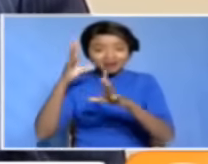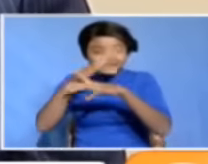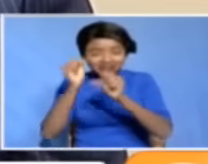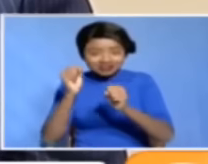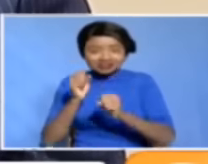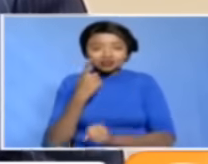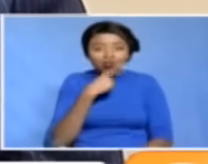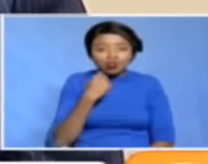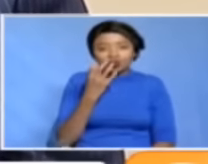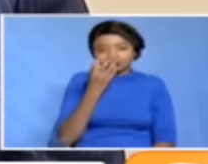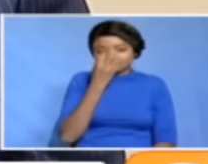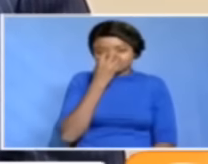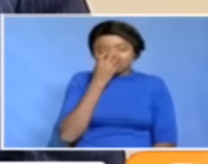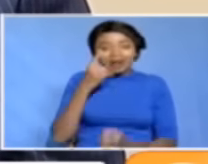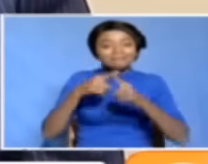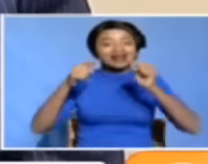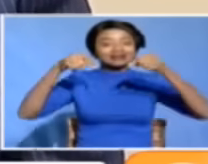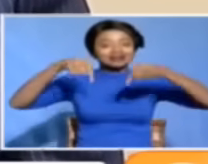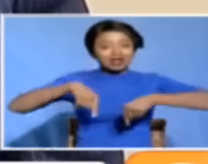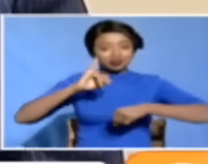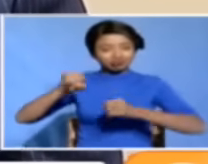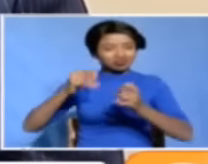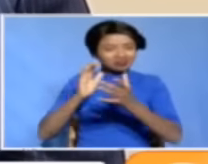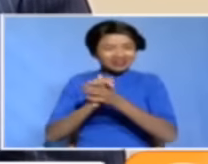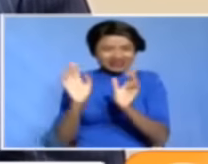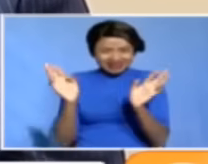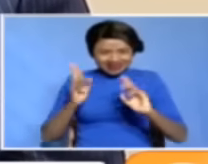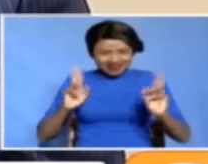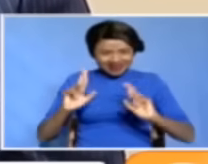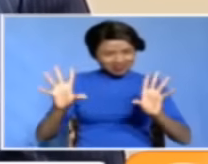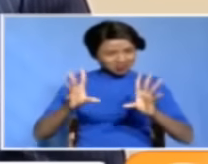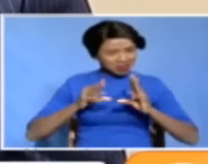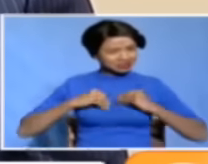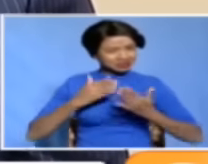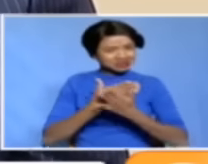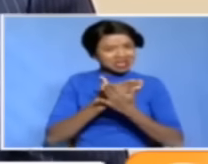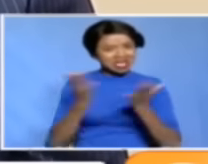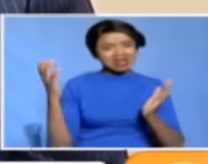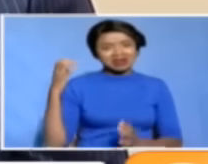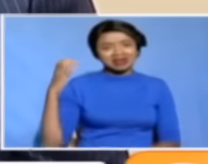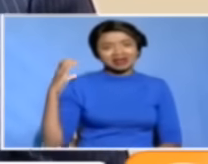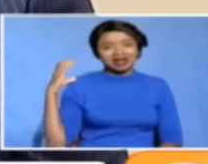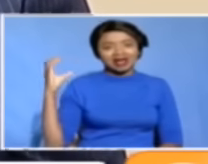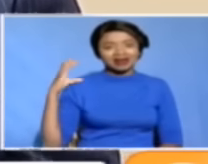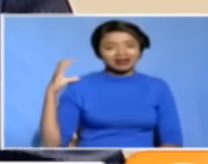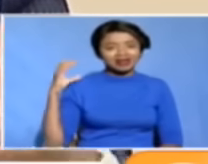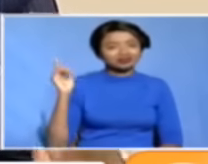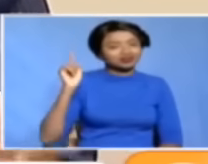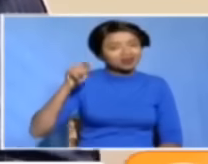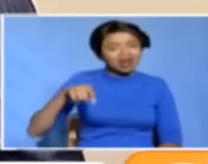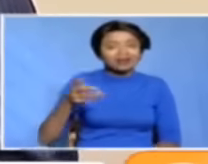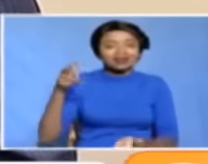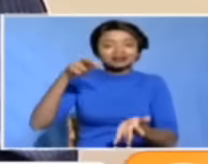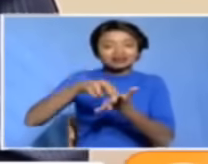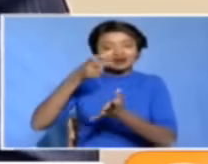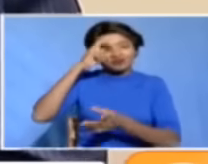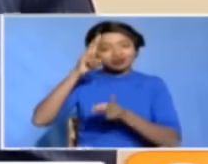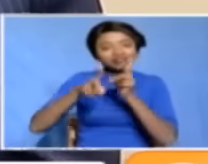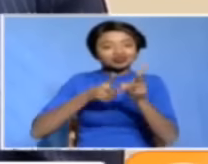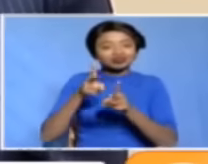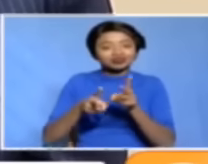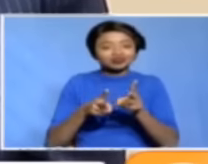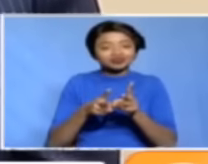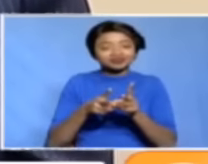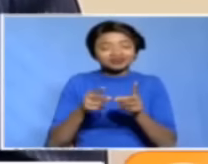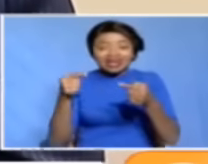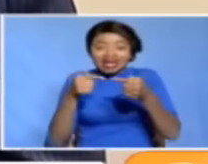accept any other candidate to vie against the deputy president in the 2022, just like against